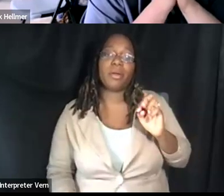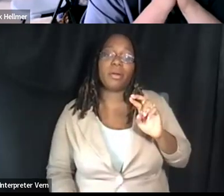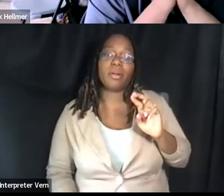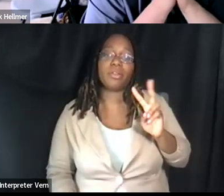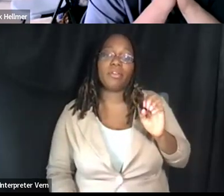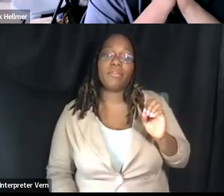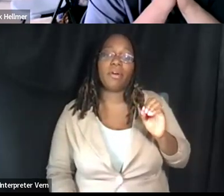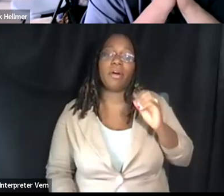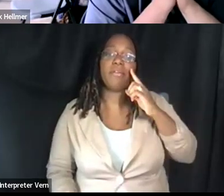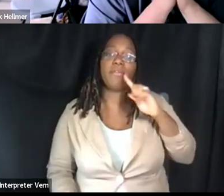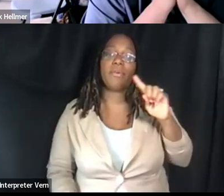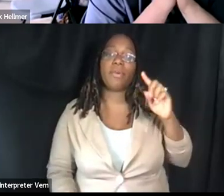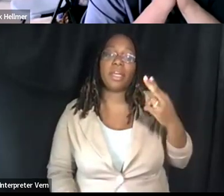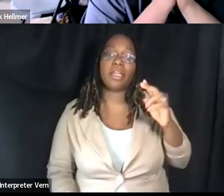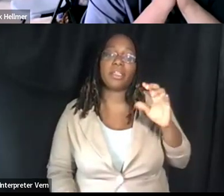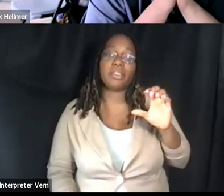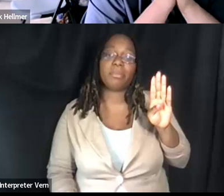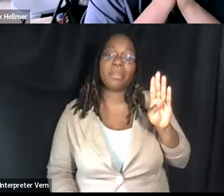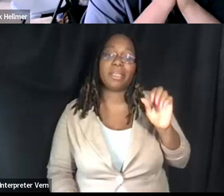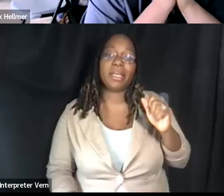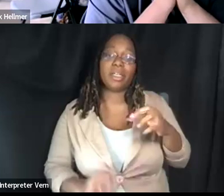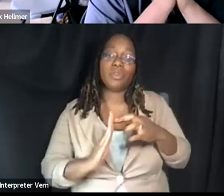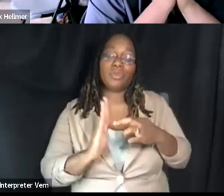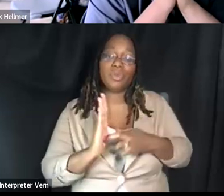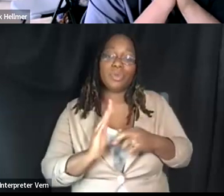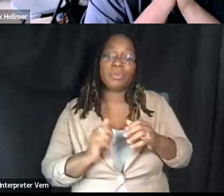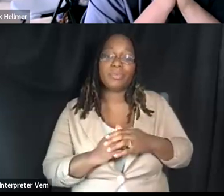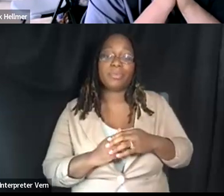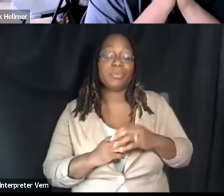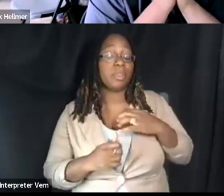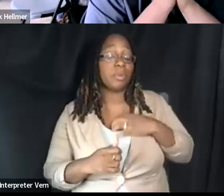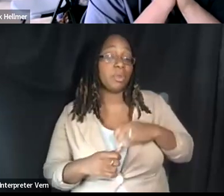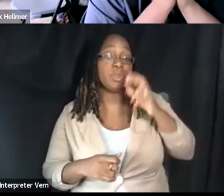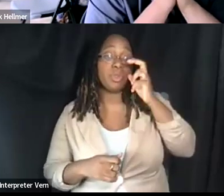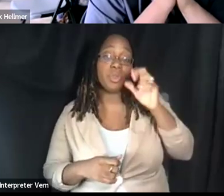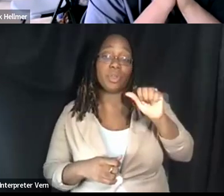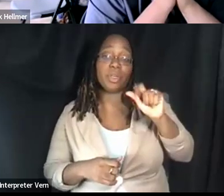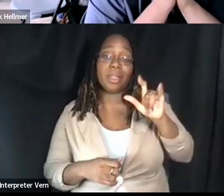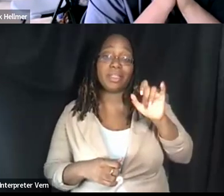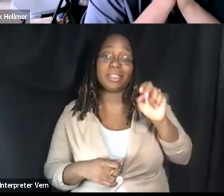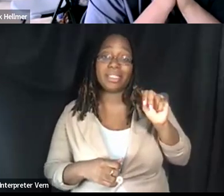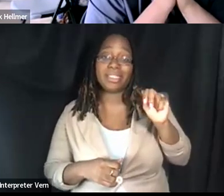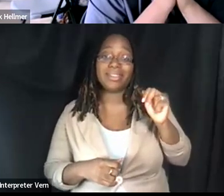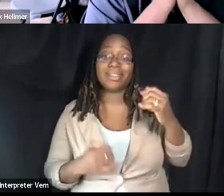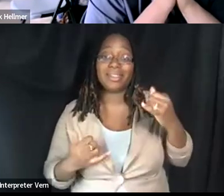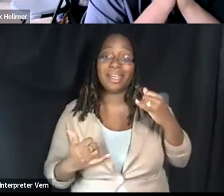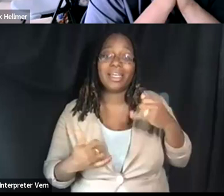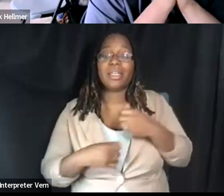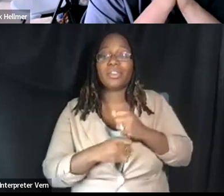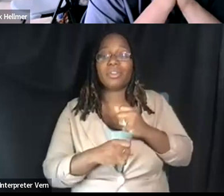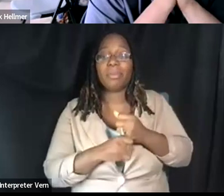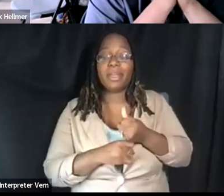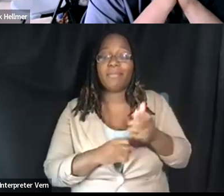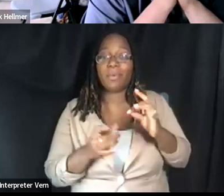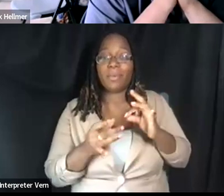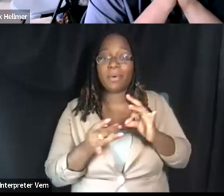any? Well, I wish you heard Allison Barkoff today, because she made some comments about this,